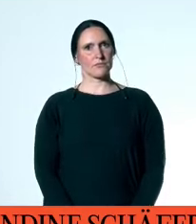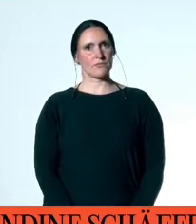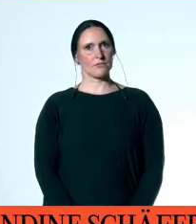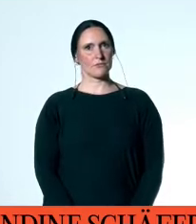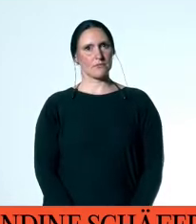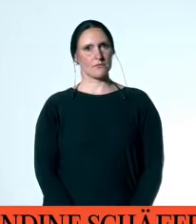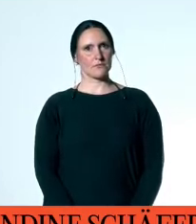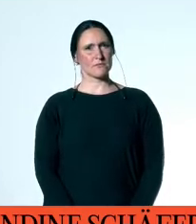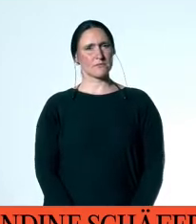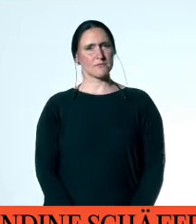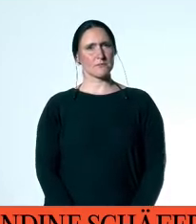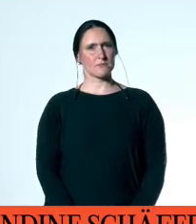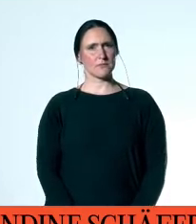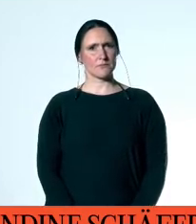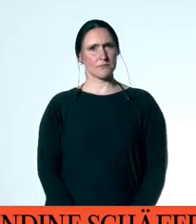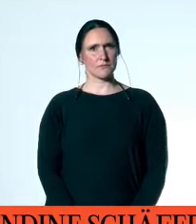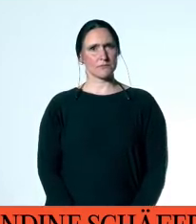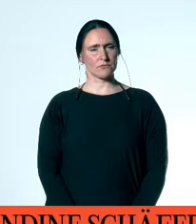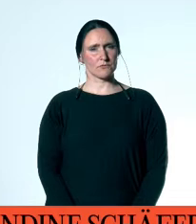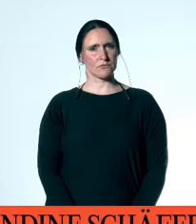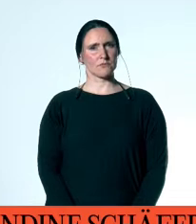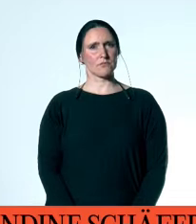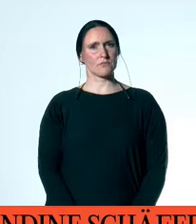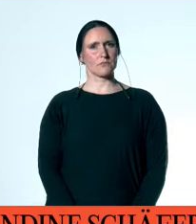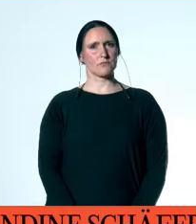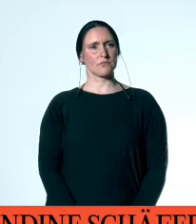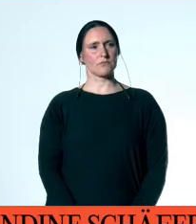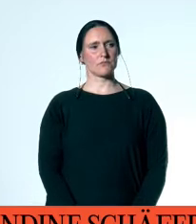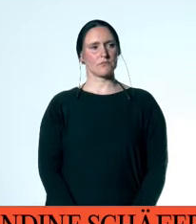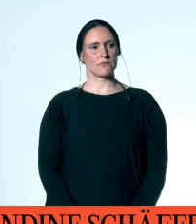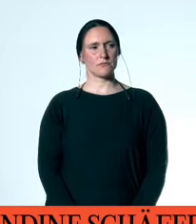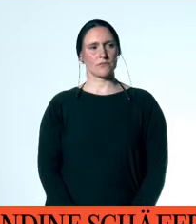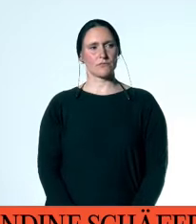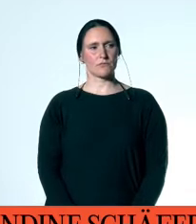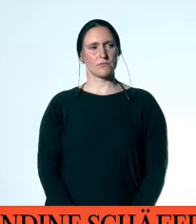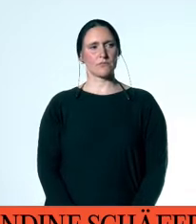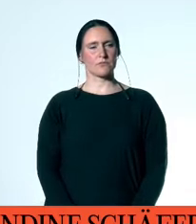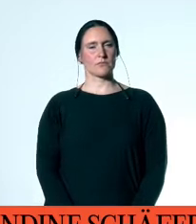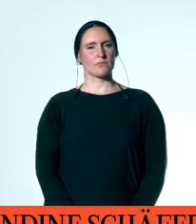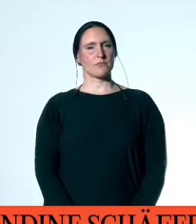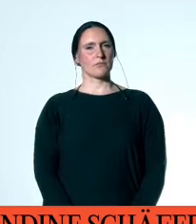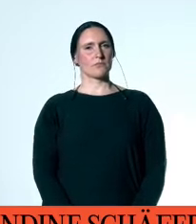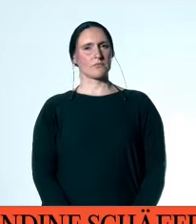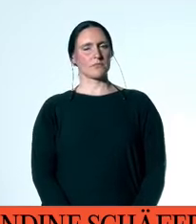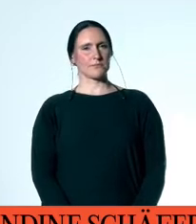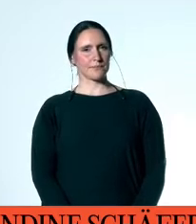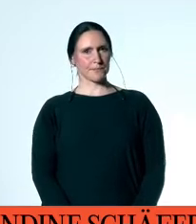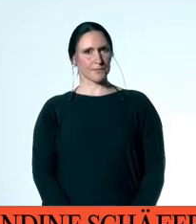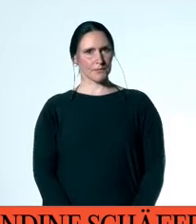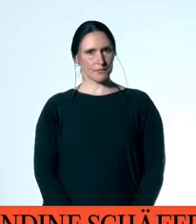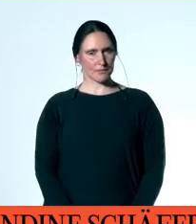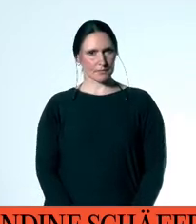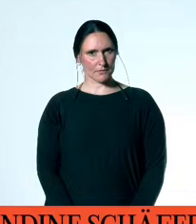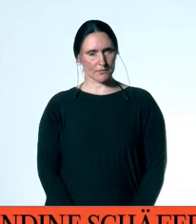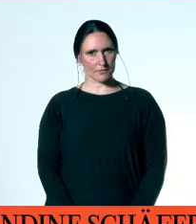Und das war für viele Leute durchaus etwas ganz Wichtiges, denn sie haben nicht erwartet, dass wir in Chocto